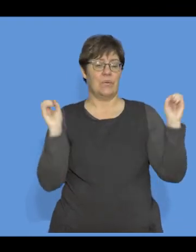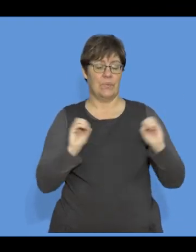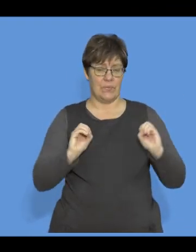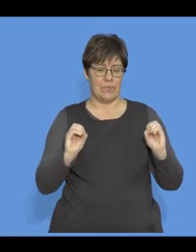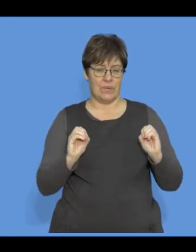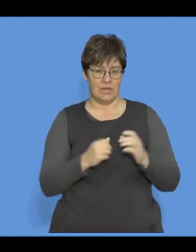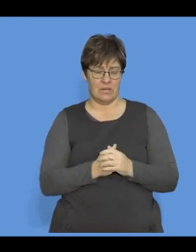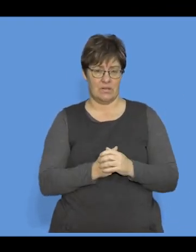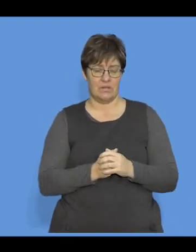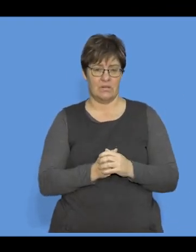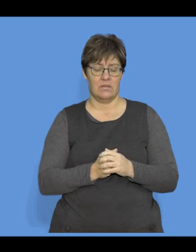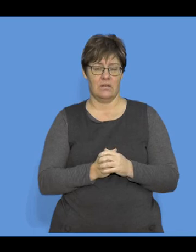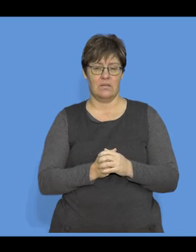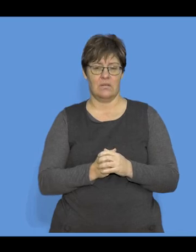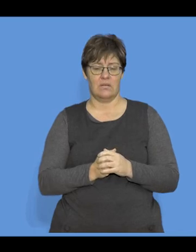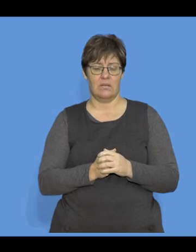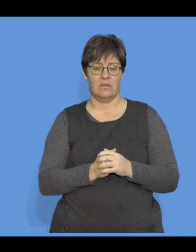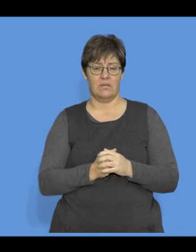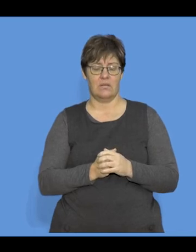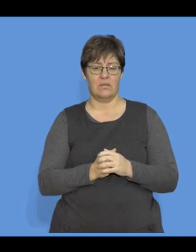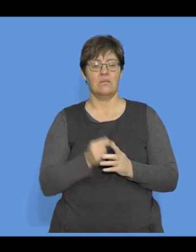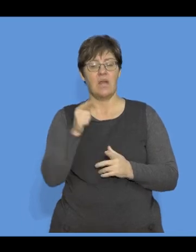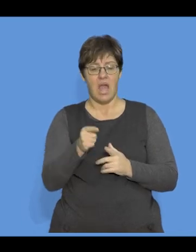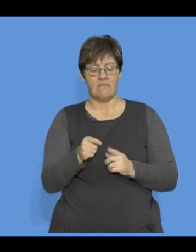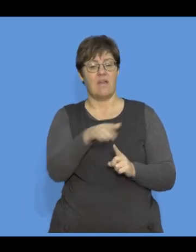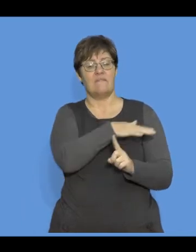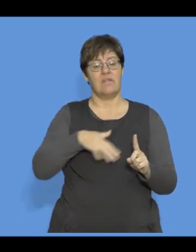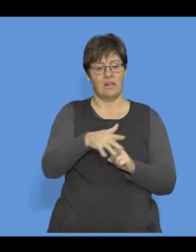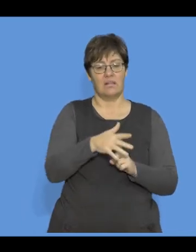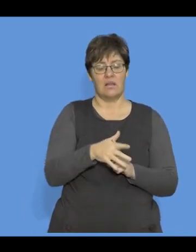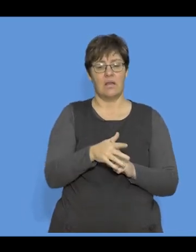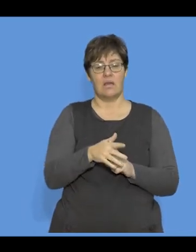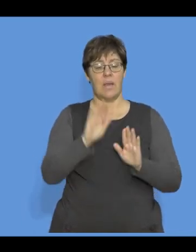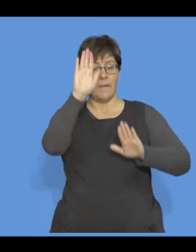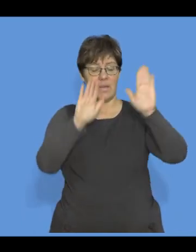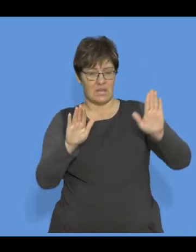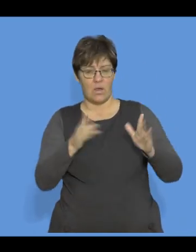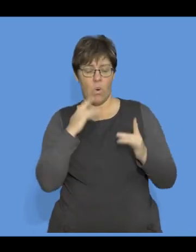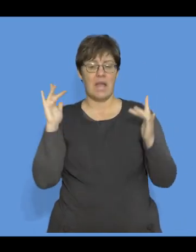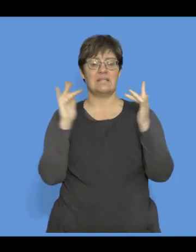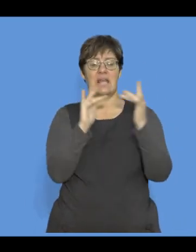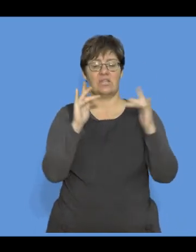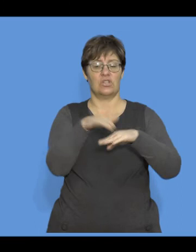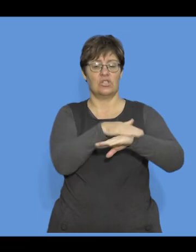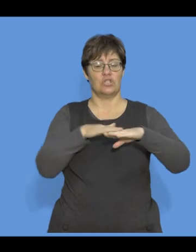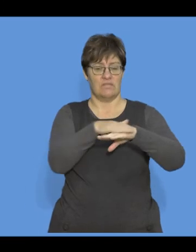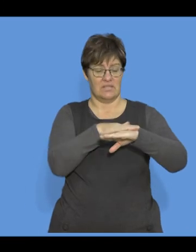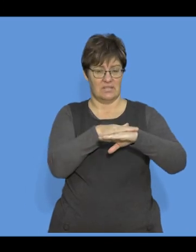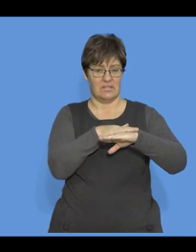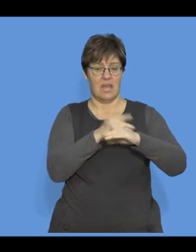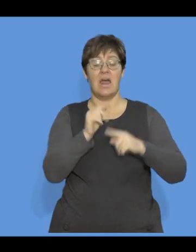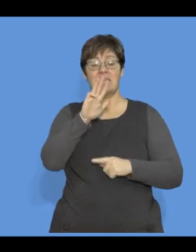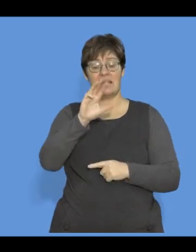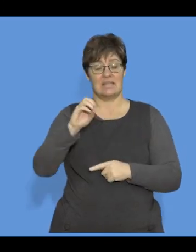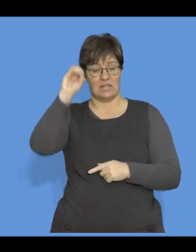apart, and we get this sort of field line pattern where they touch the surface of the object at 90 degrees